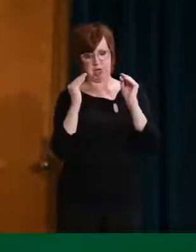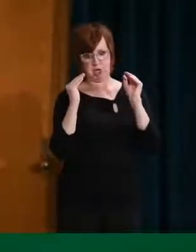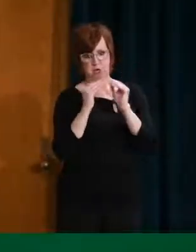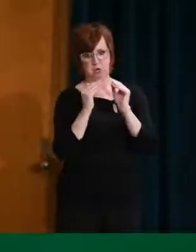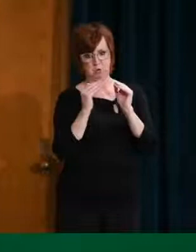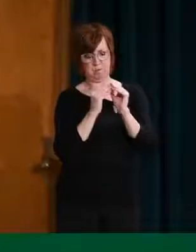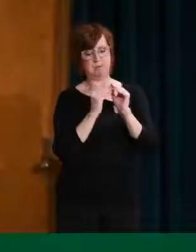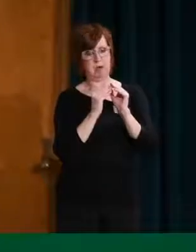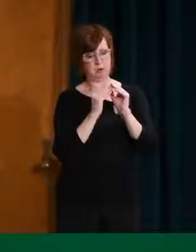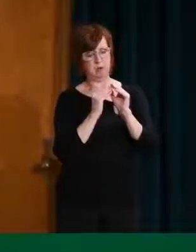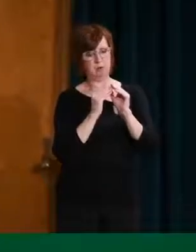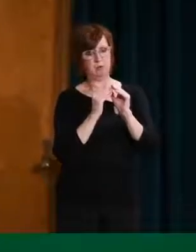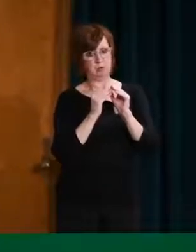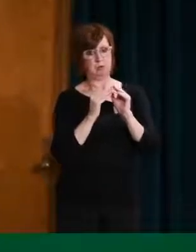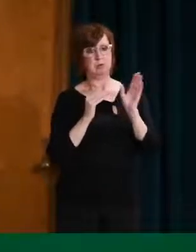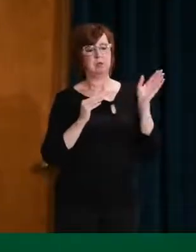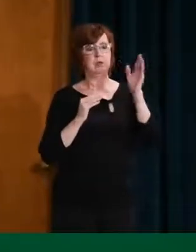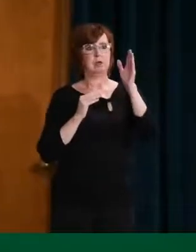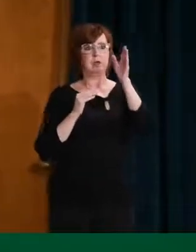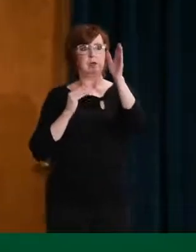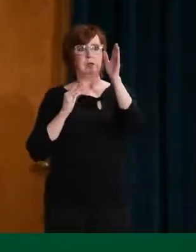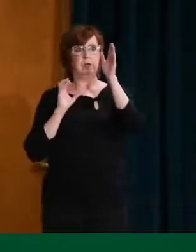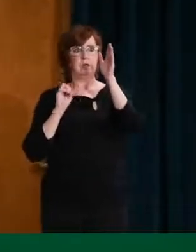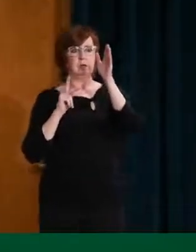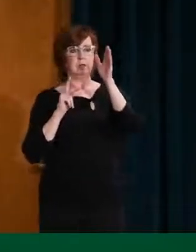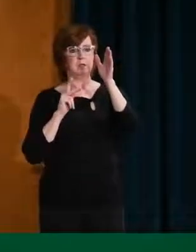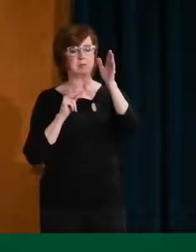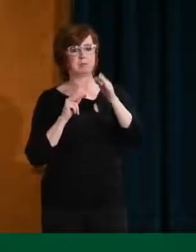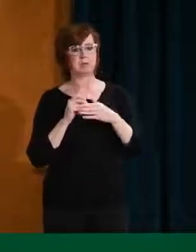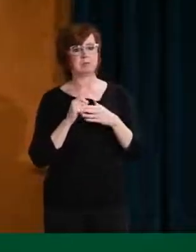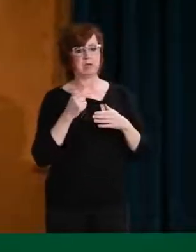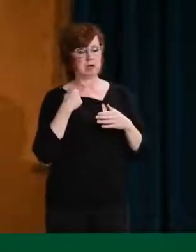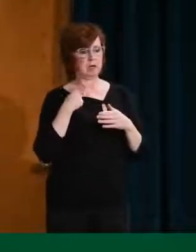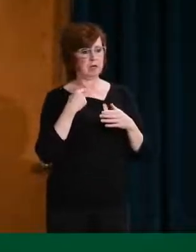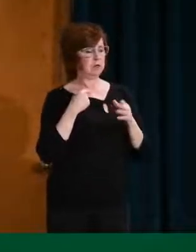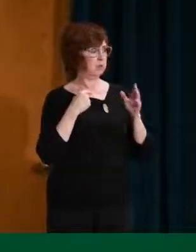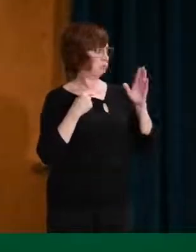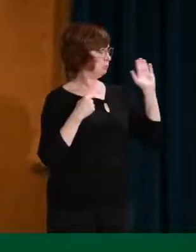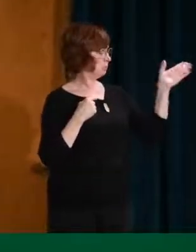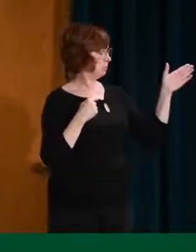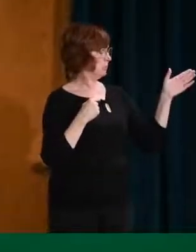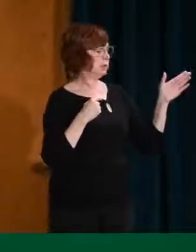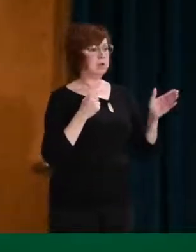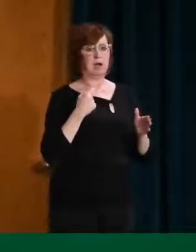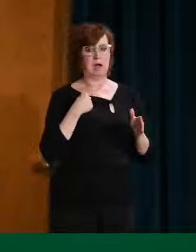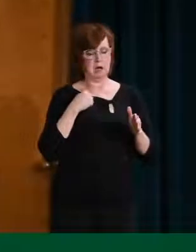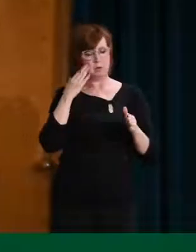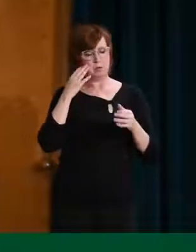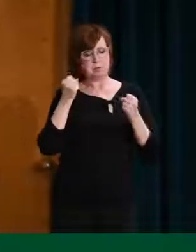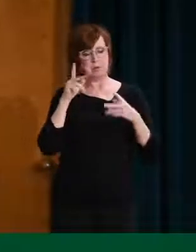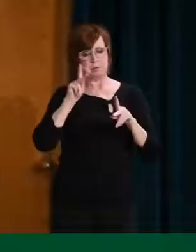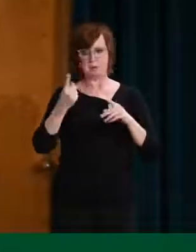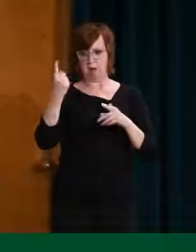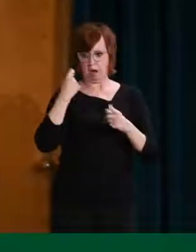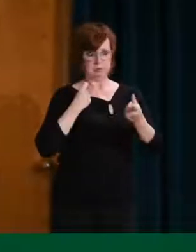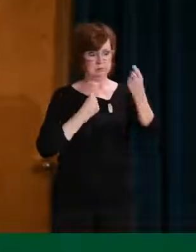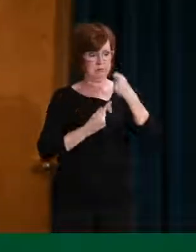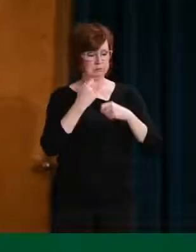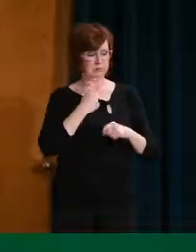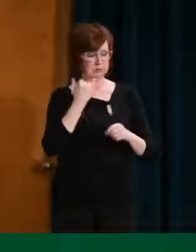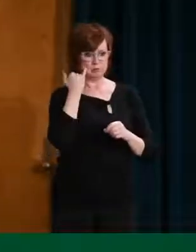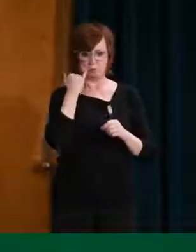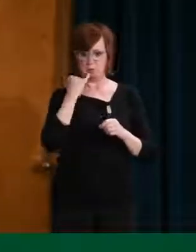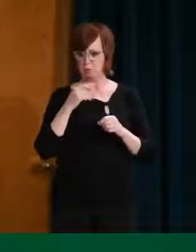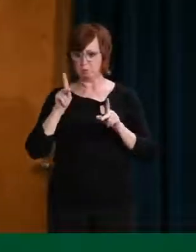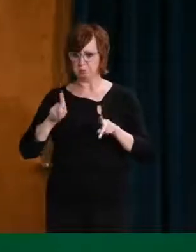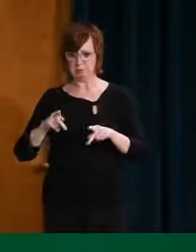to have discussions within the health authority, and we've been talking about them. We've been getting lots of questions, and I think there's a responsibility when we get questions to be able to answer